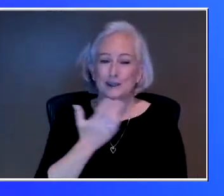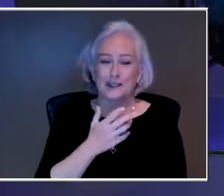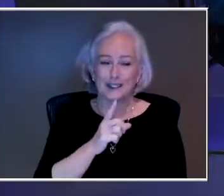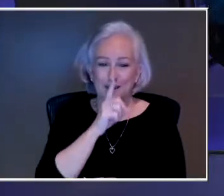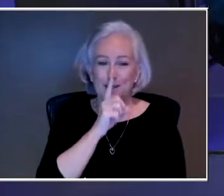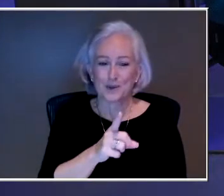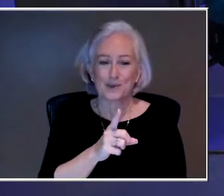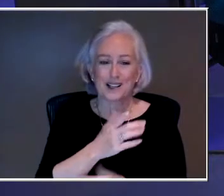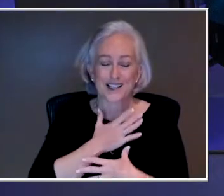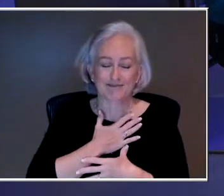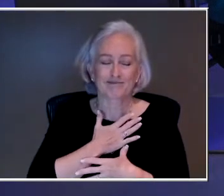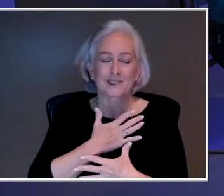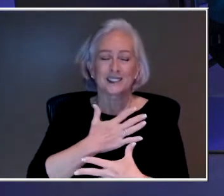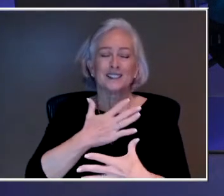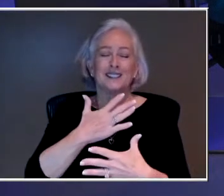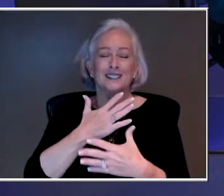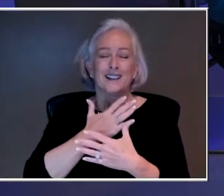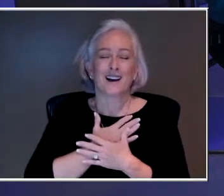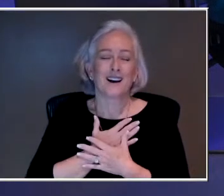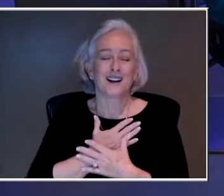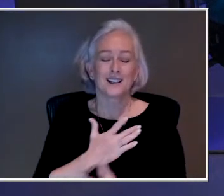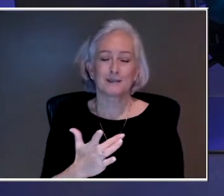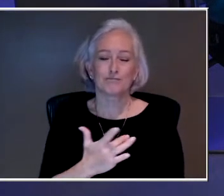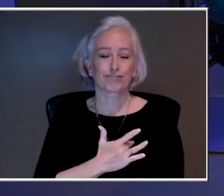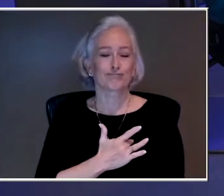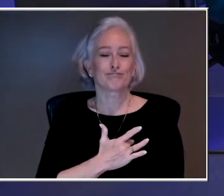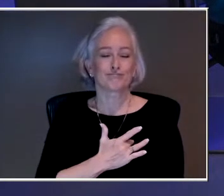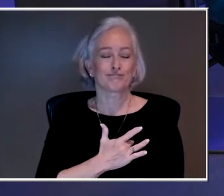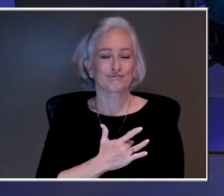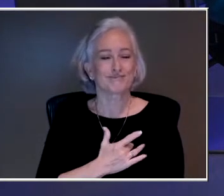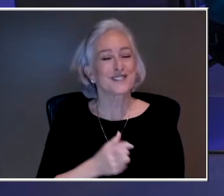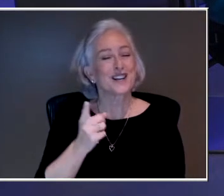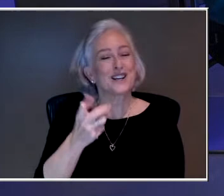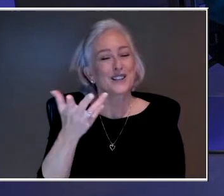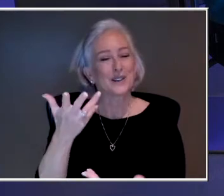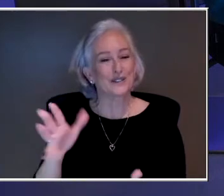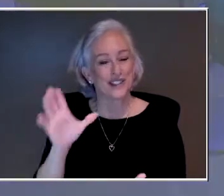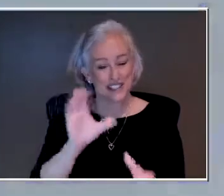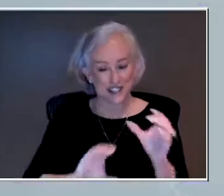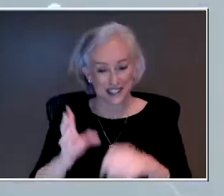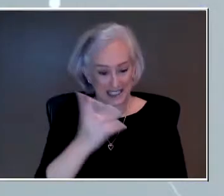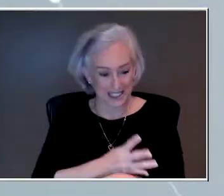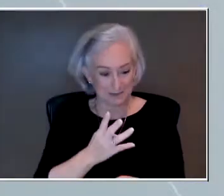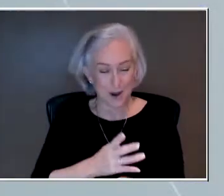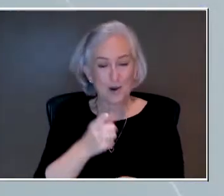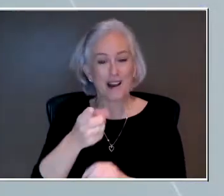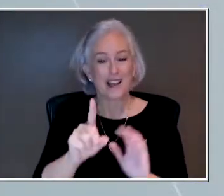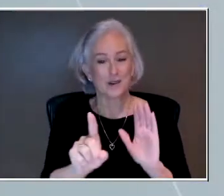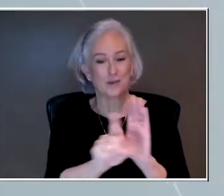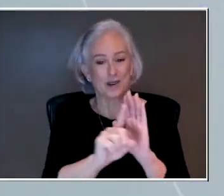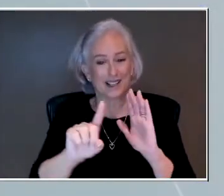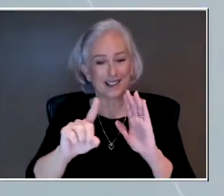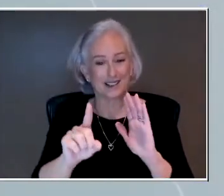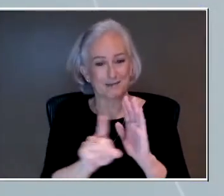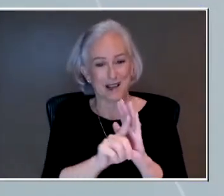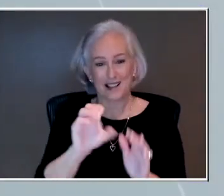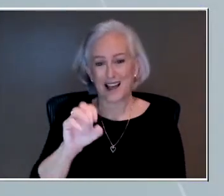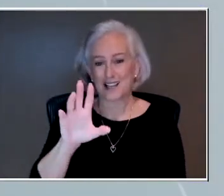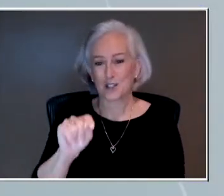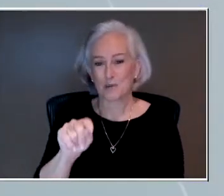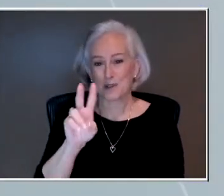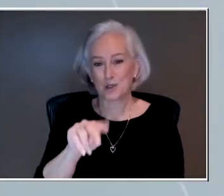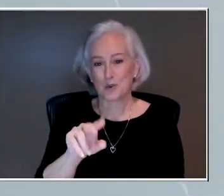breathtaking and refreshing. Breathtaking, yeah. And you finished chemo, and then you got to ring the bell in October of 2022, I did. Almost exactly a year